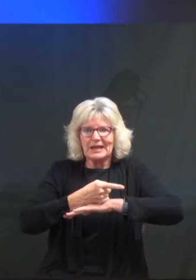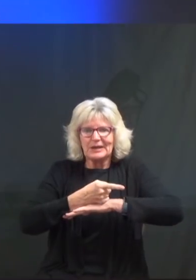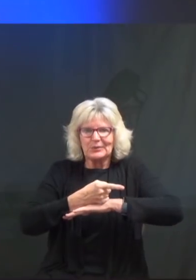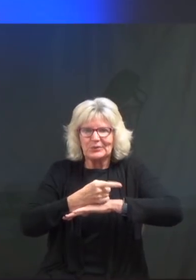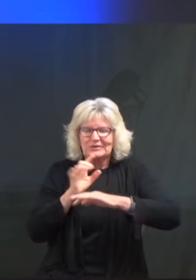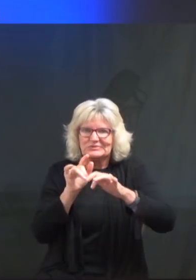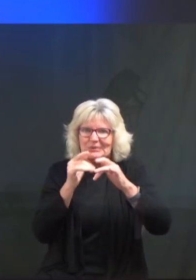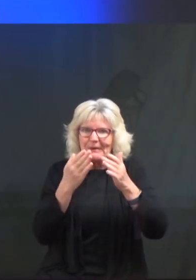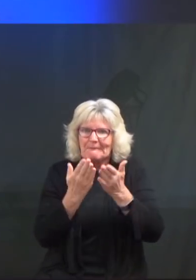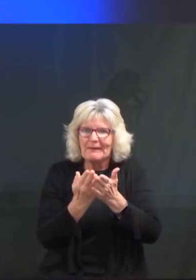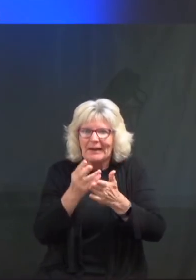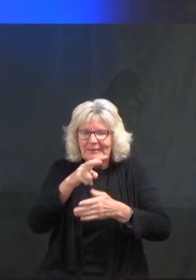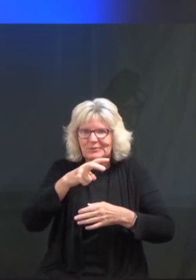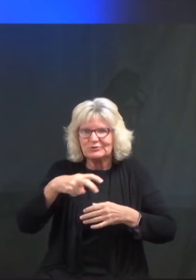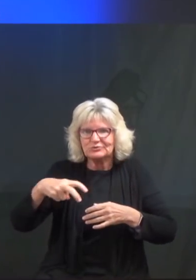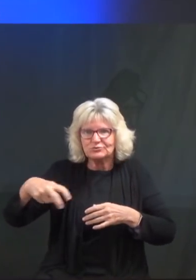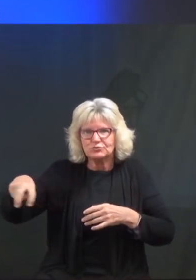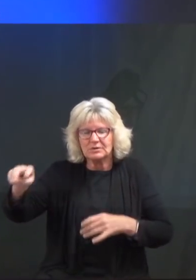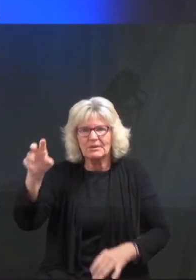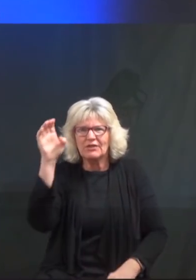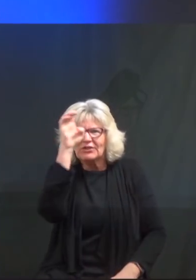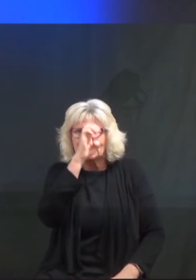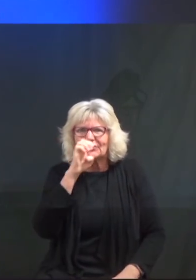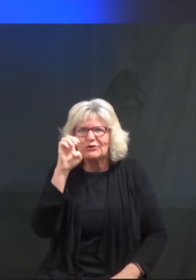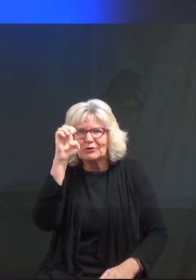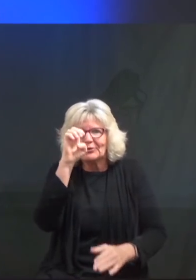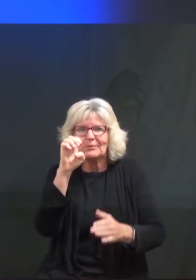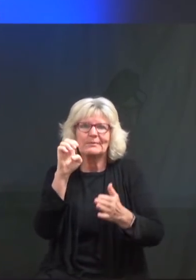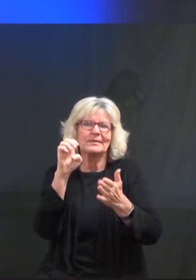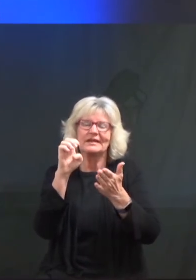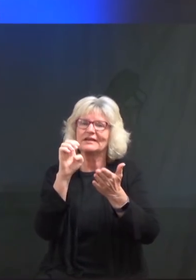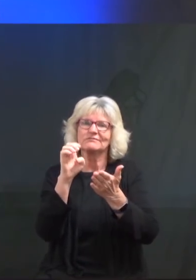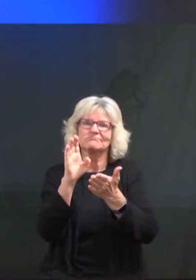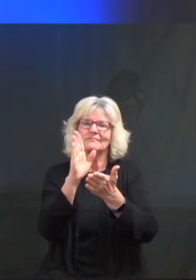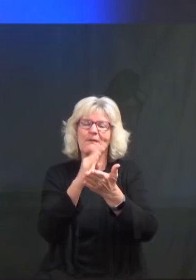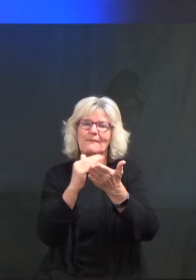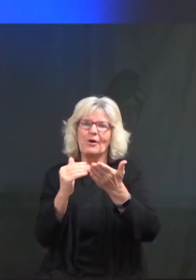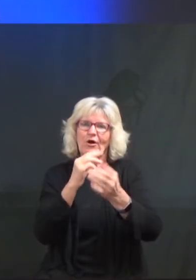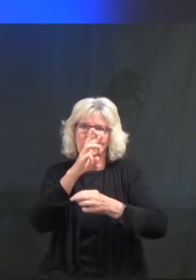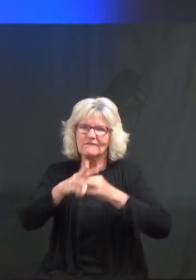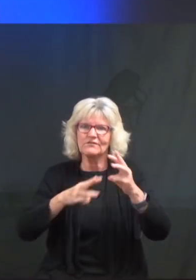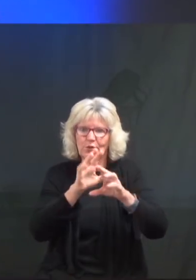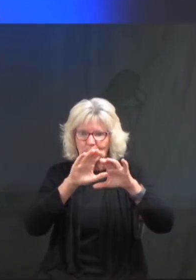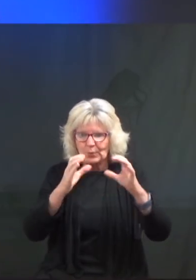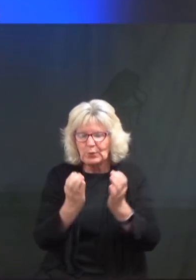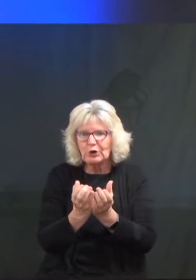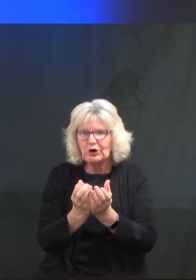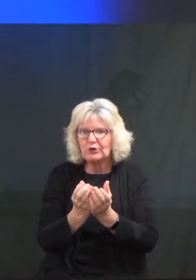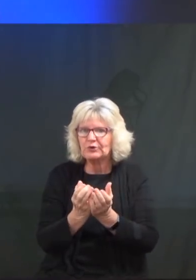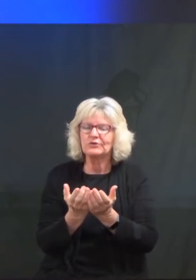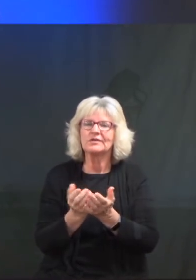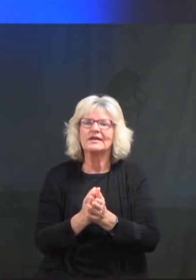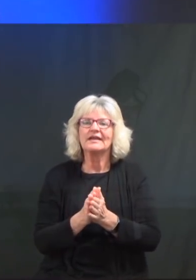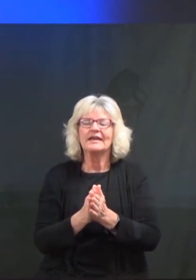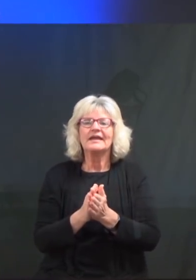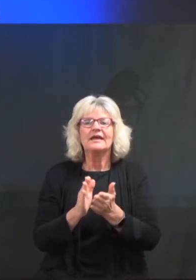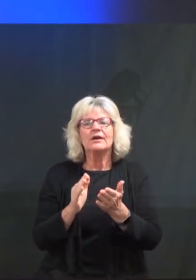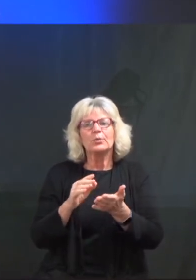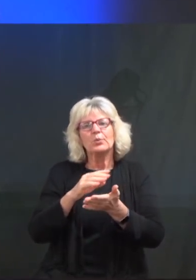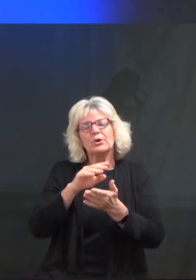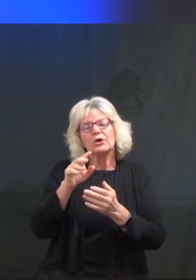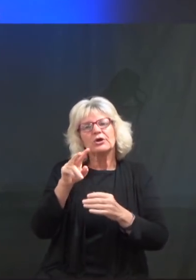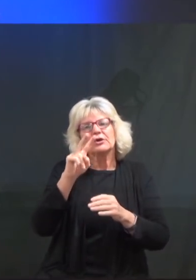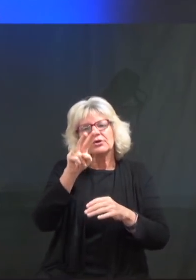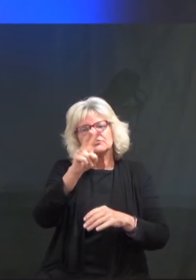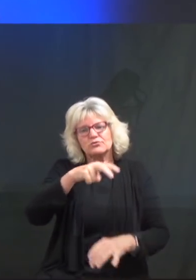the world, or at least the European part of the world, the Middle East area. We're going to go through with Paul and travel around and